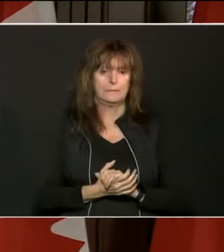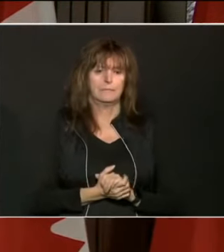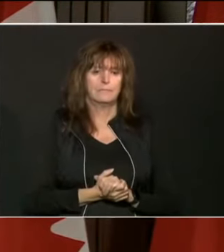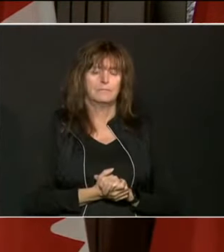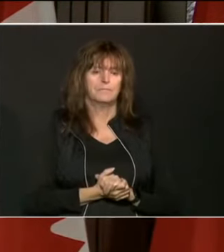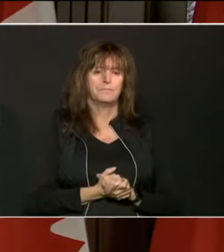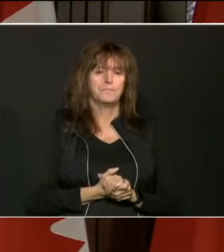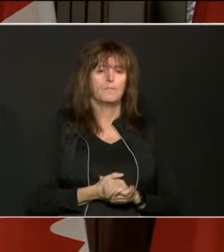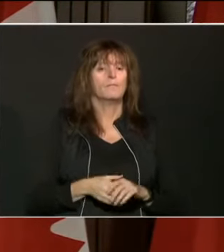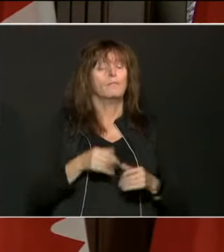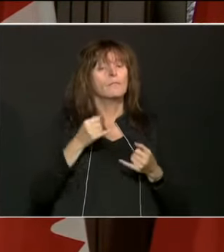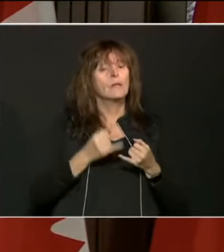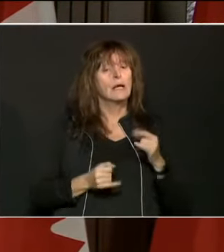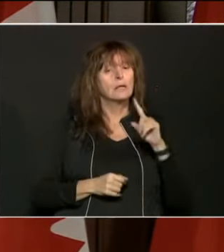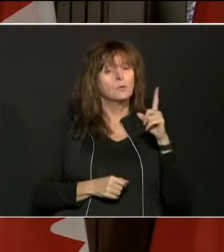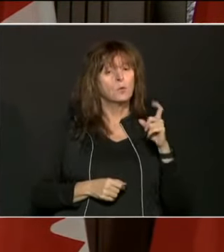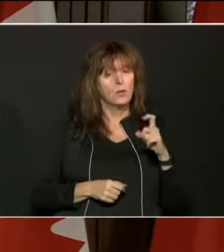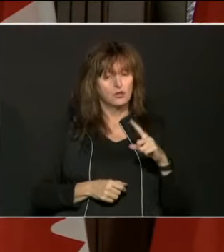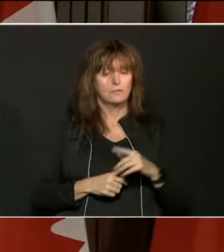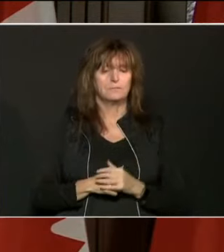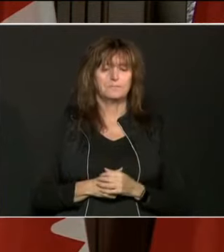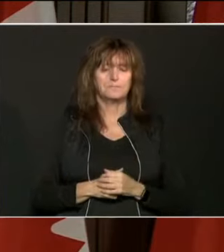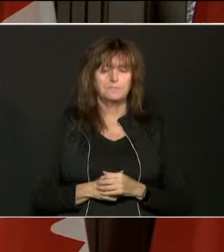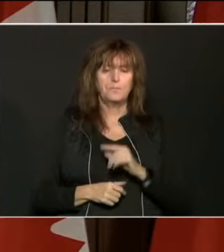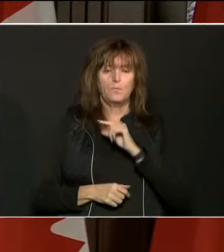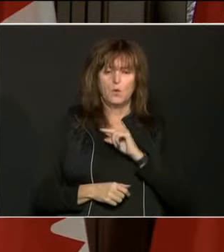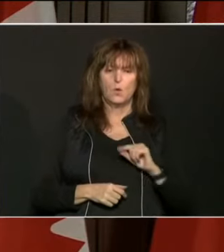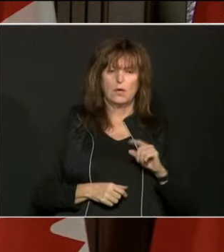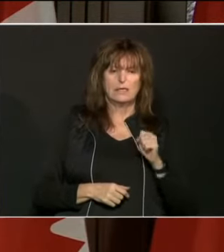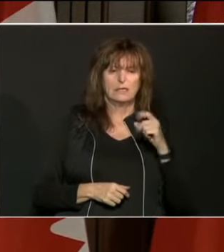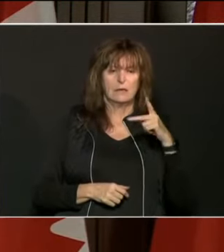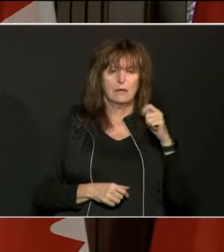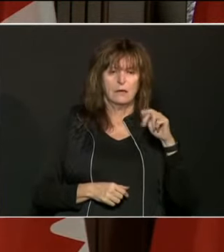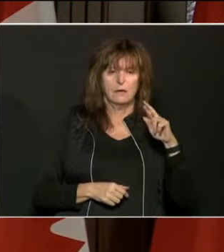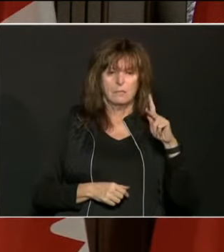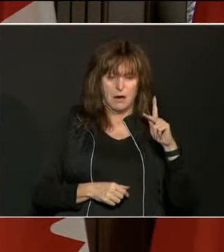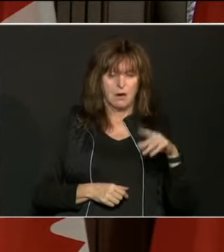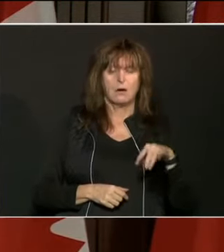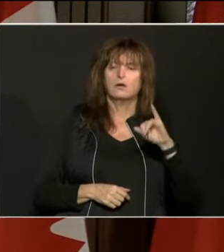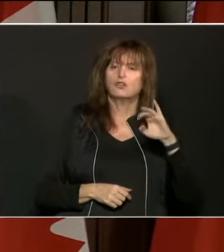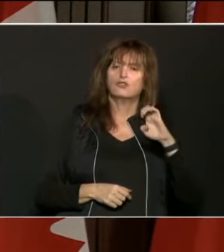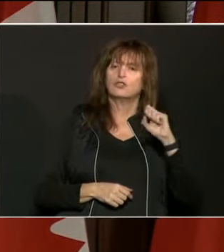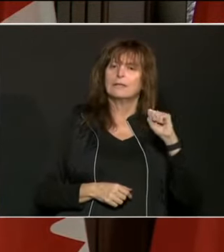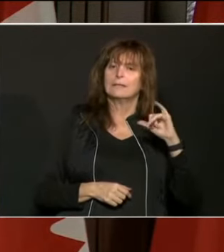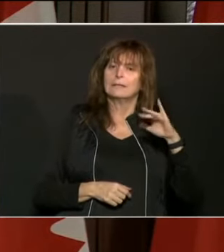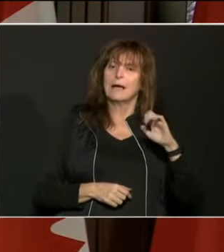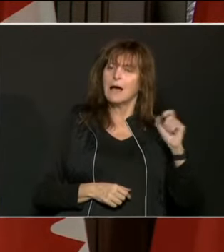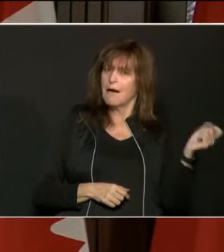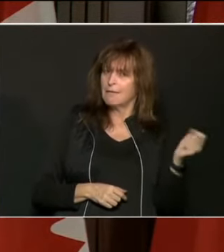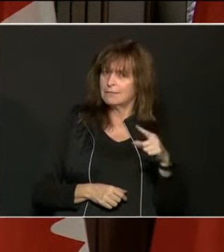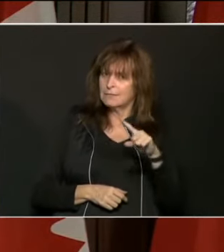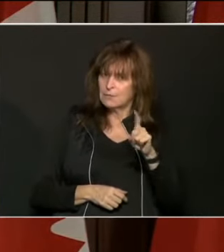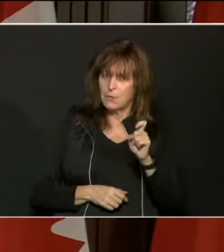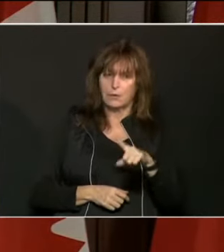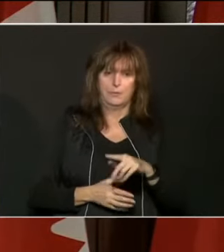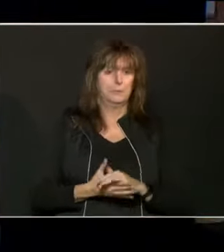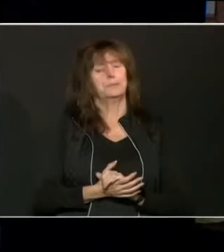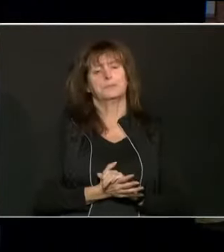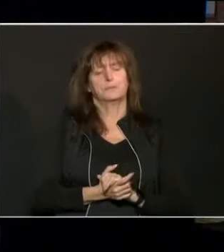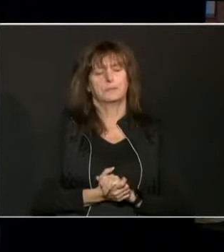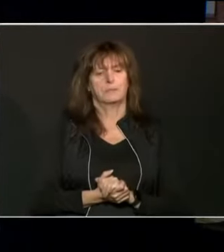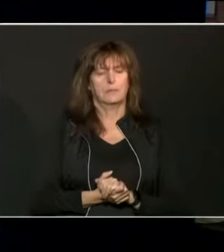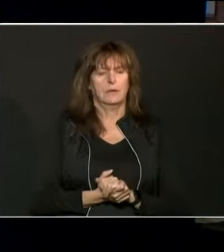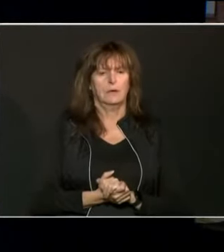ahead. Hi, thanks so much for taking my question. I was just hoping that Dr. Brown could sort of elaborate on the